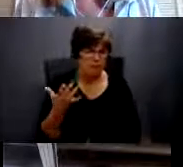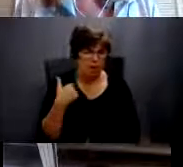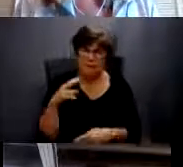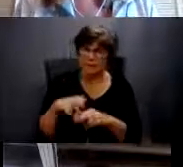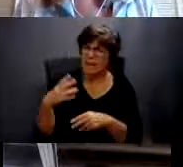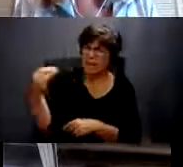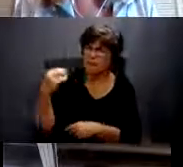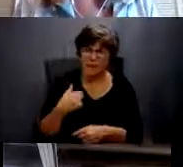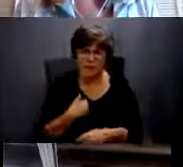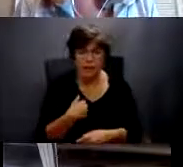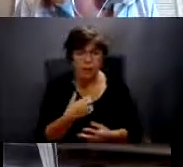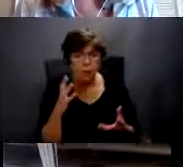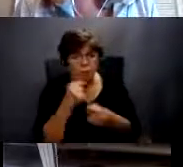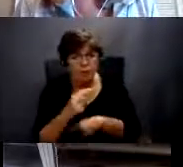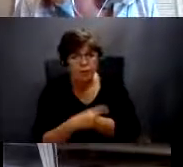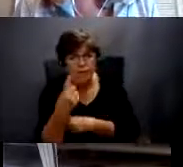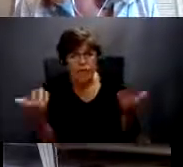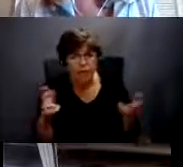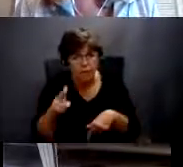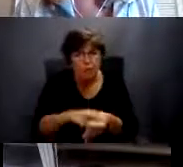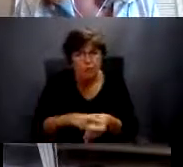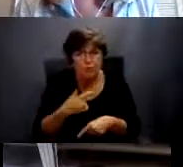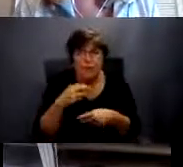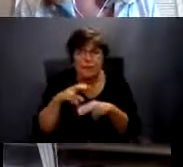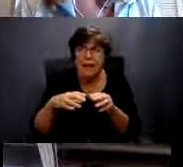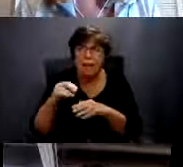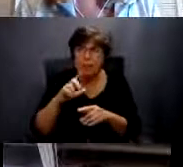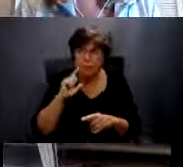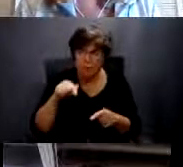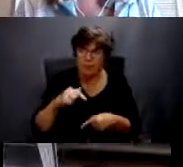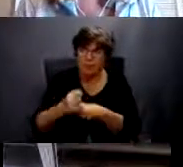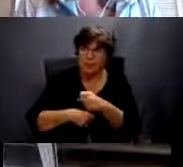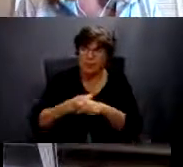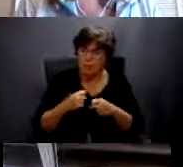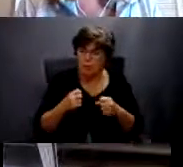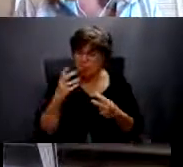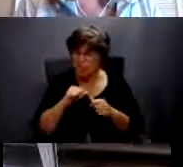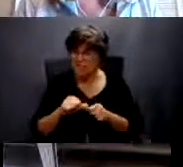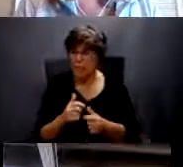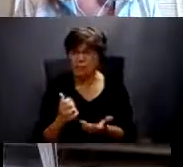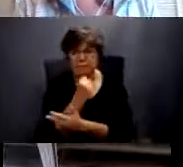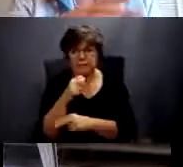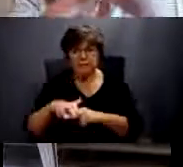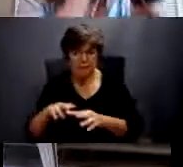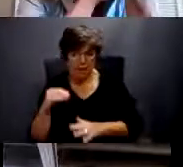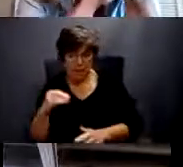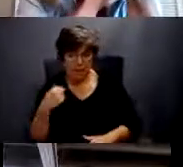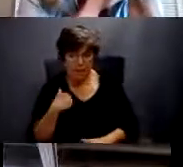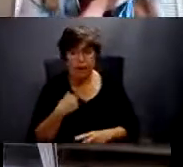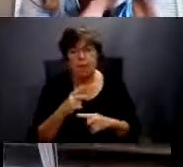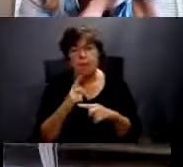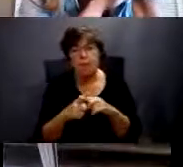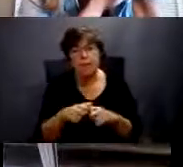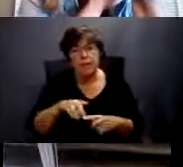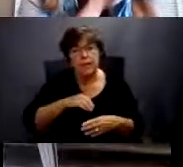and I am going to enjoy every beautiful day we have left in the season, but also because as an